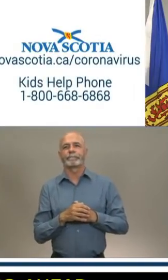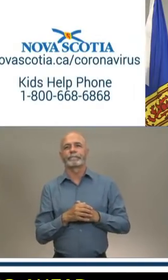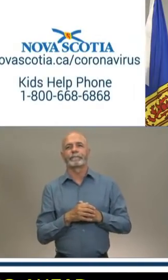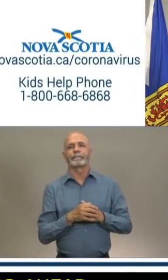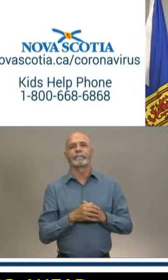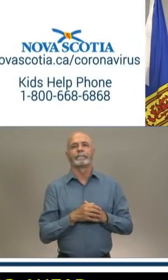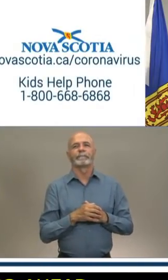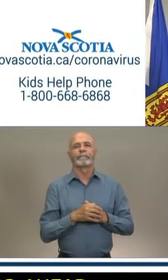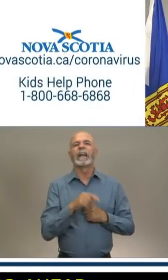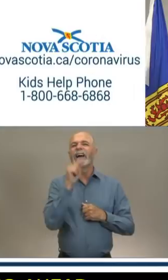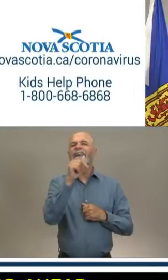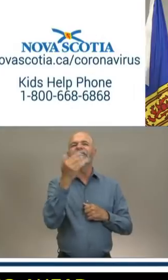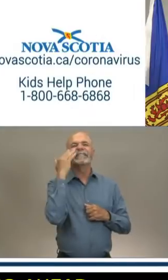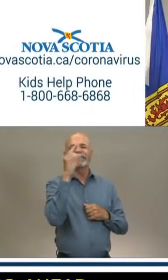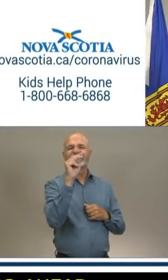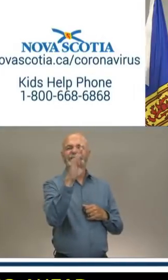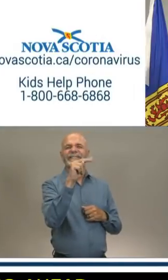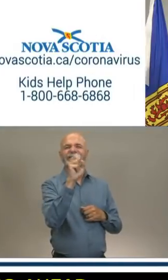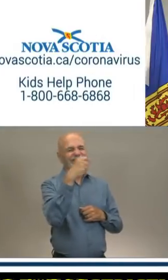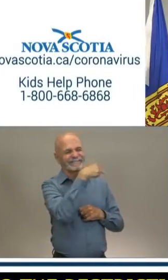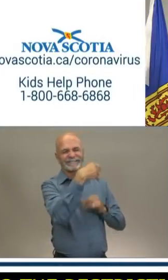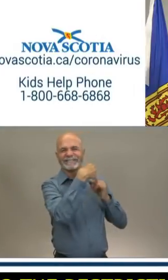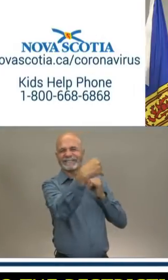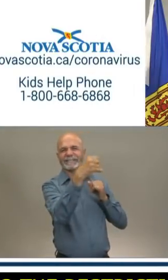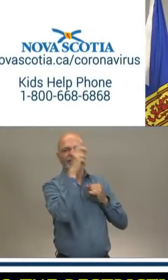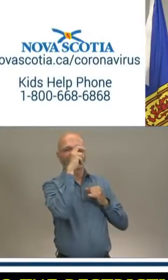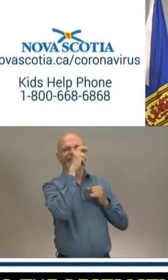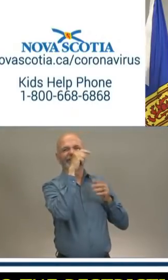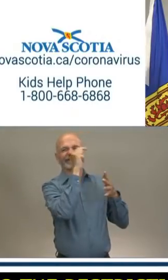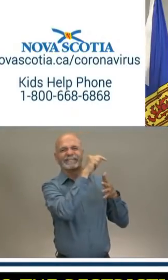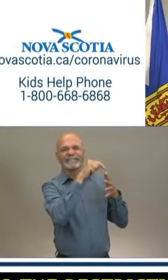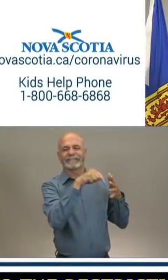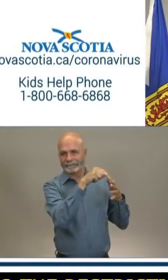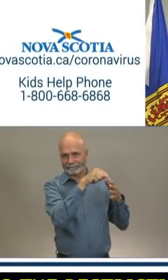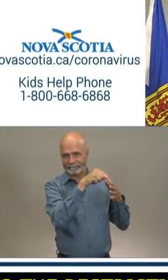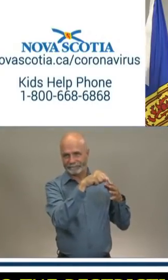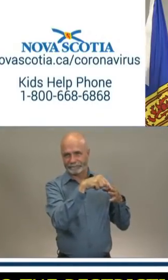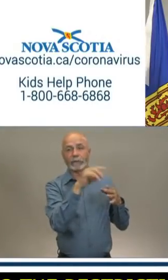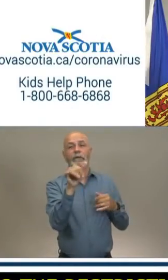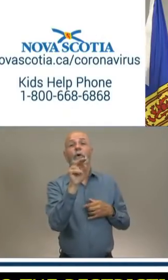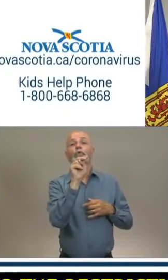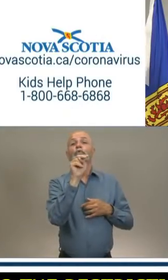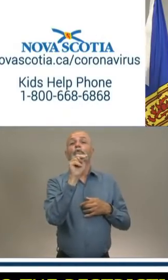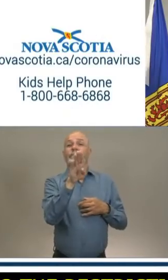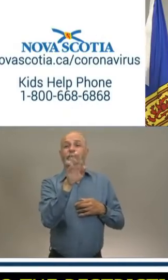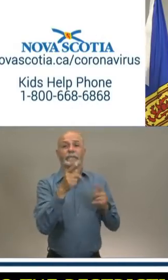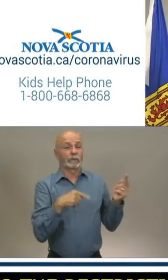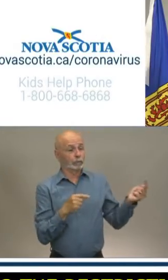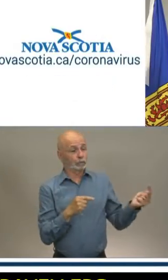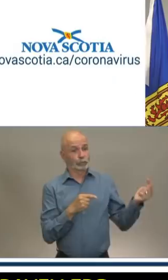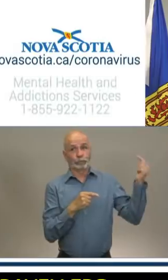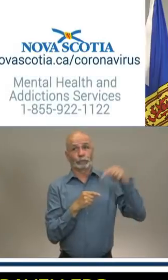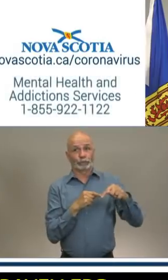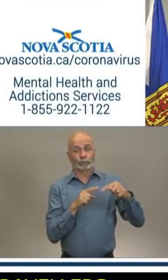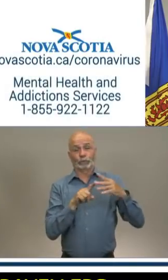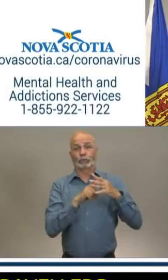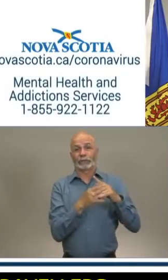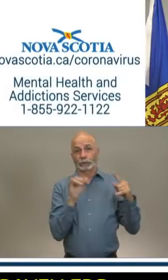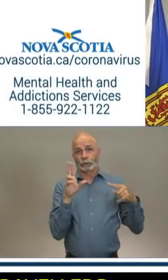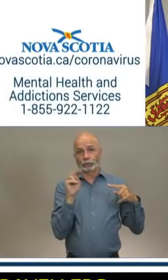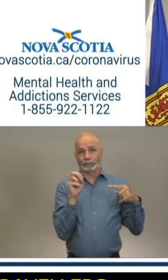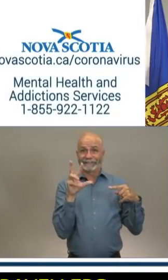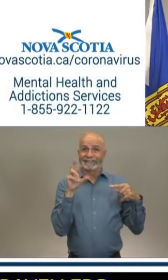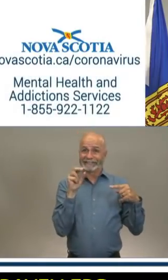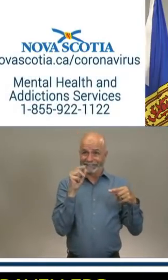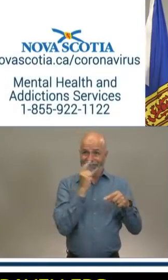exactly was that decision made to remove restrictions for travelers coming from New Brunswick on June 30th? I think at the last update, it